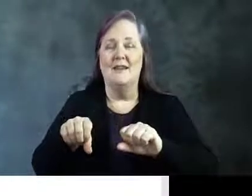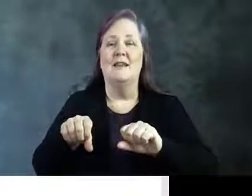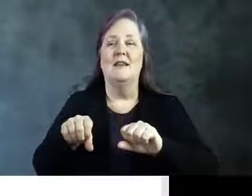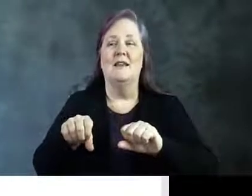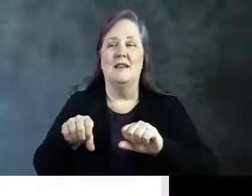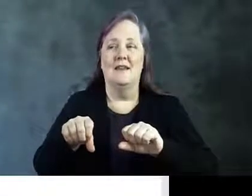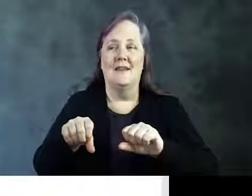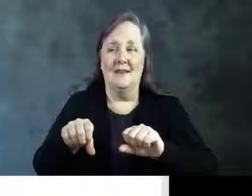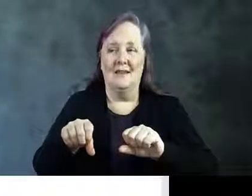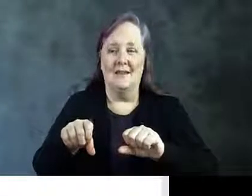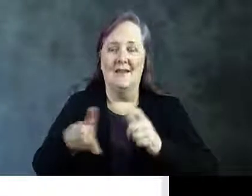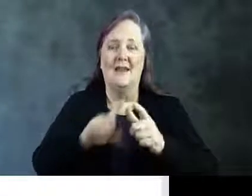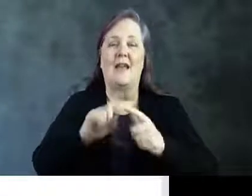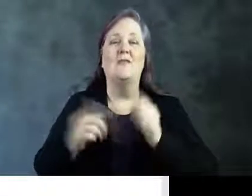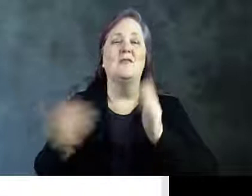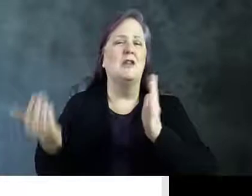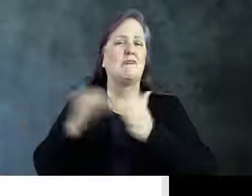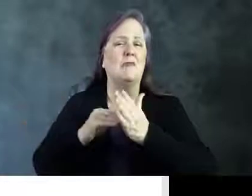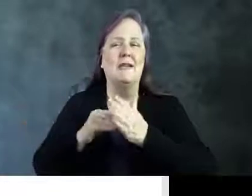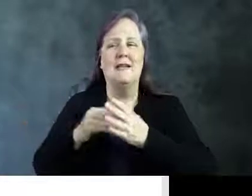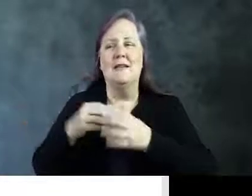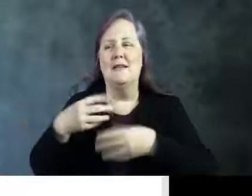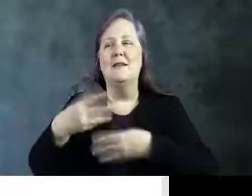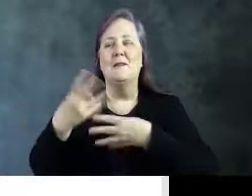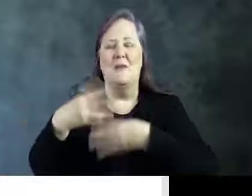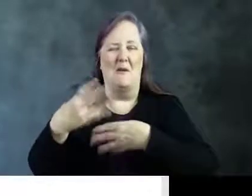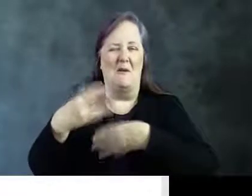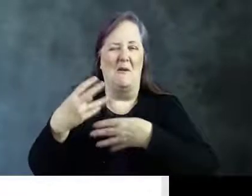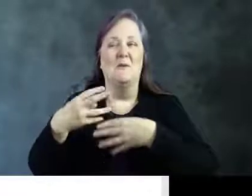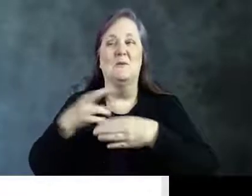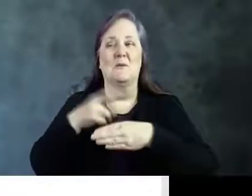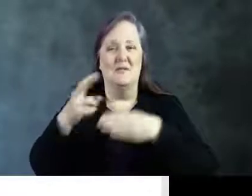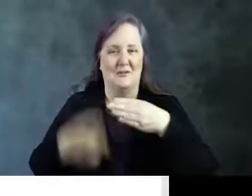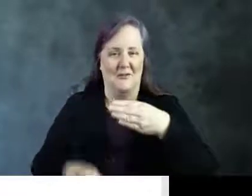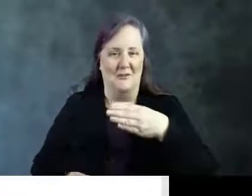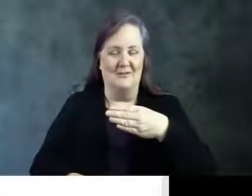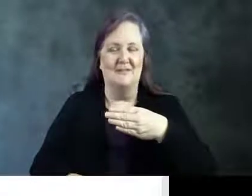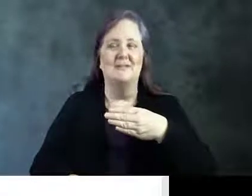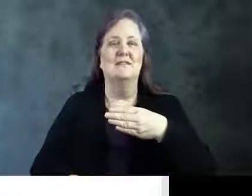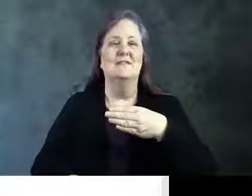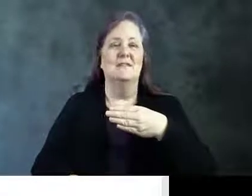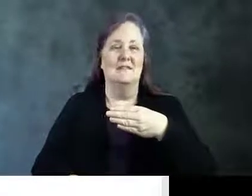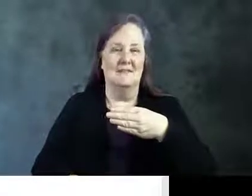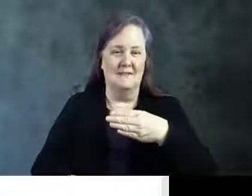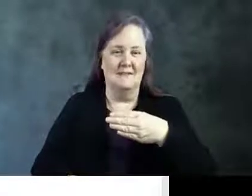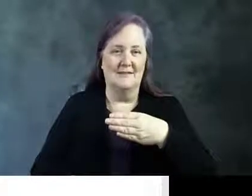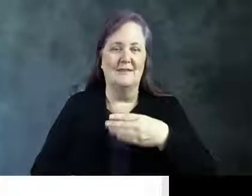And it's reloading my results. I'll give it just a second to load.